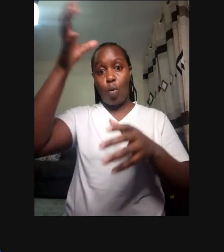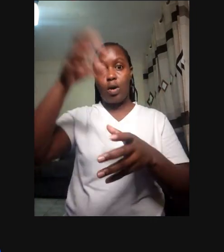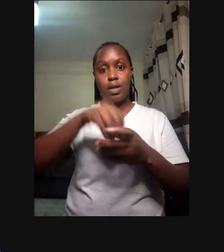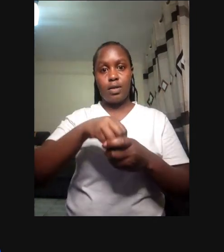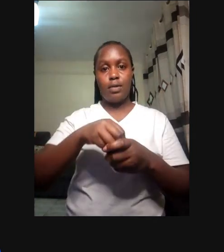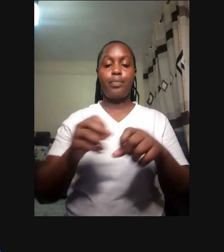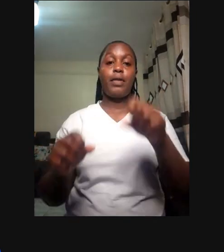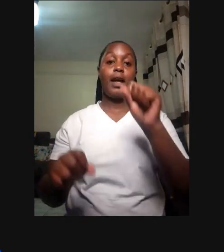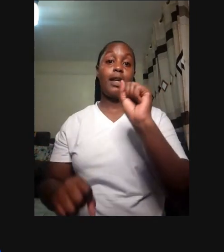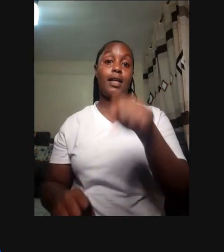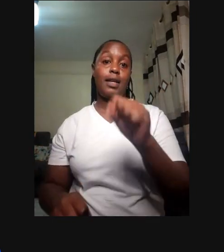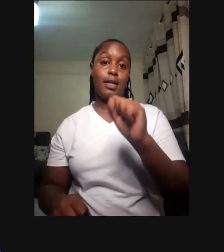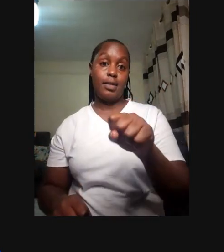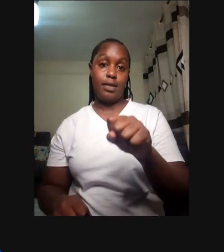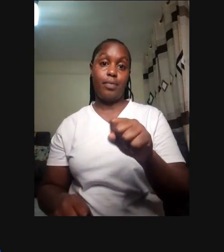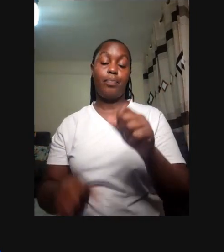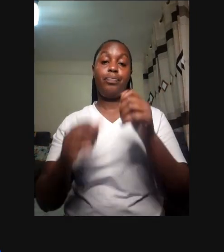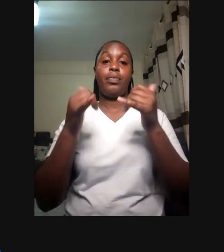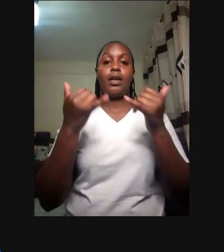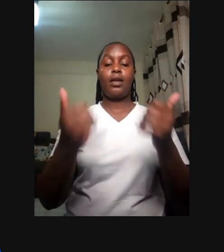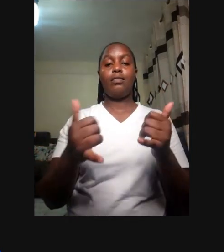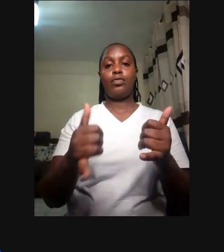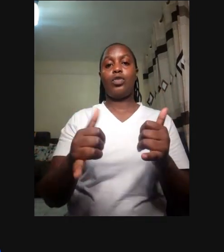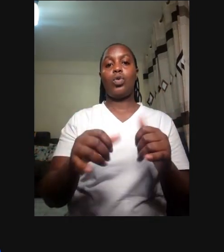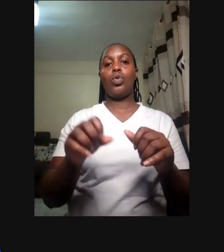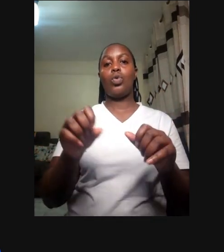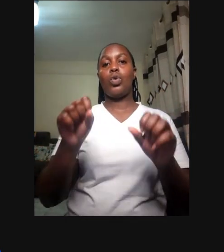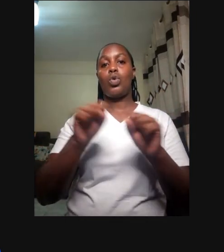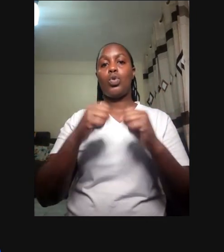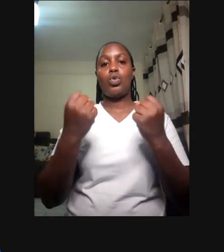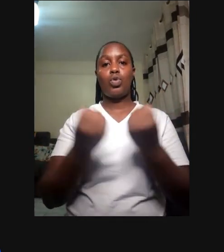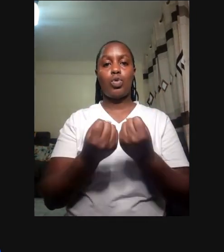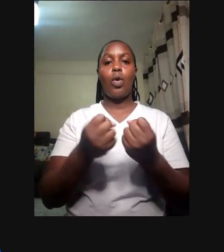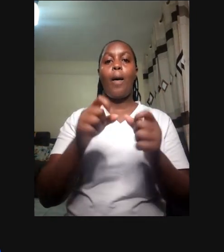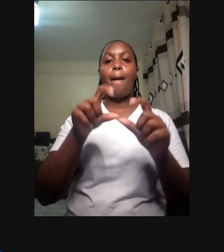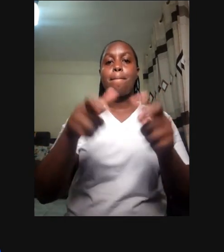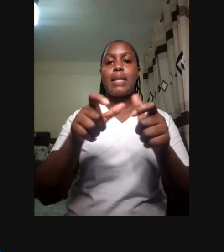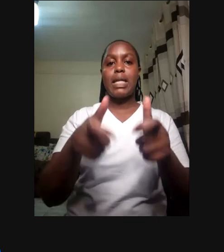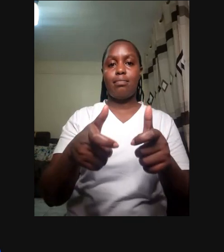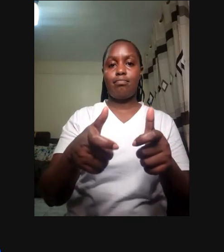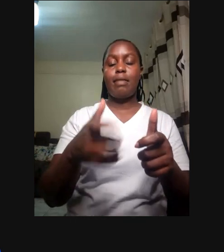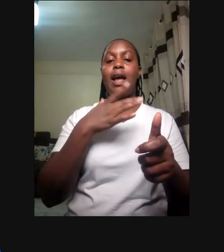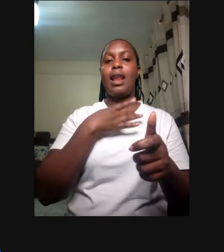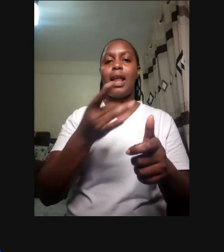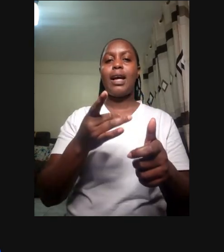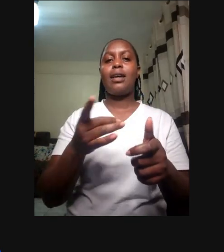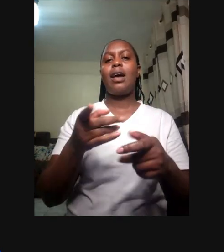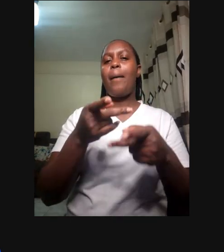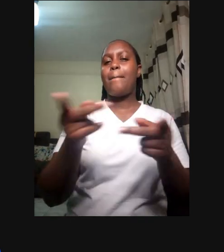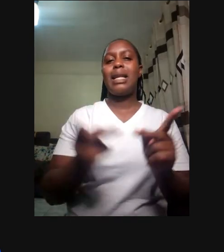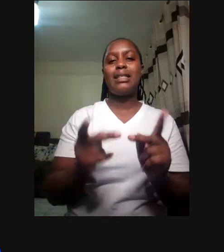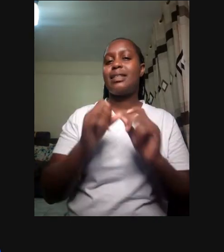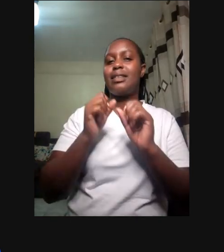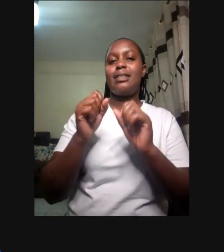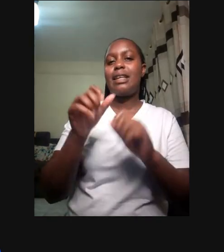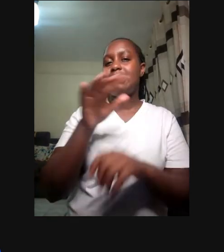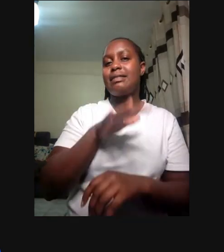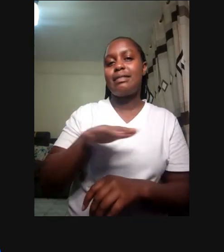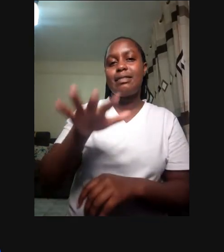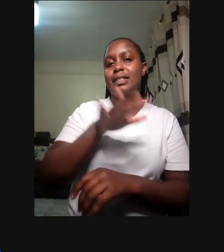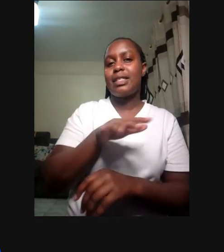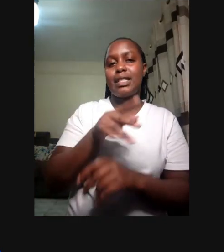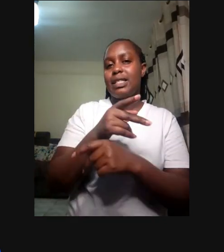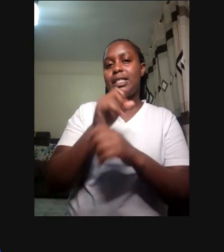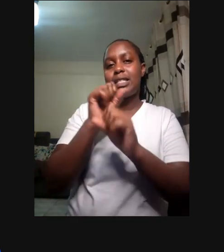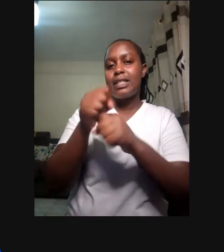like now you should treat social media as your safe space, like now, like your journal. Like, and I would say that when you're creating